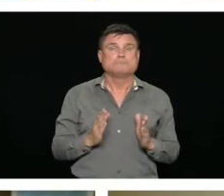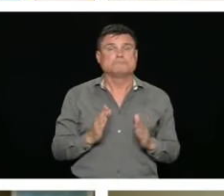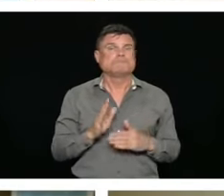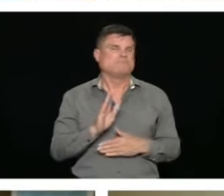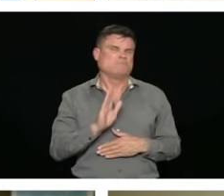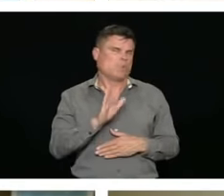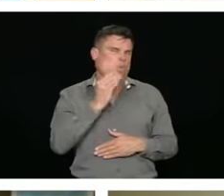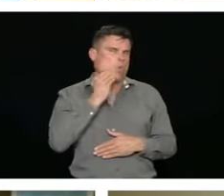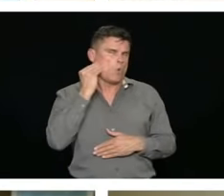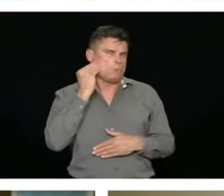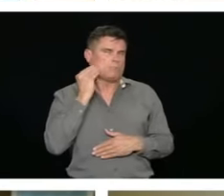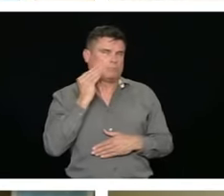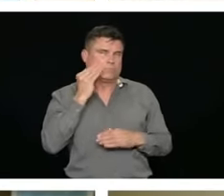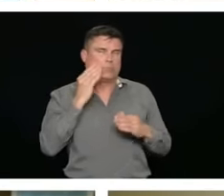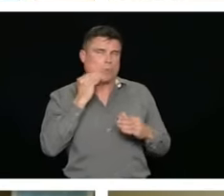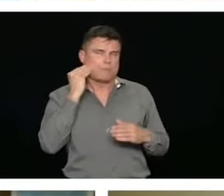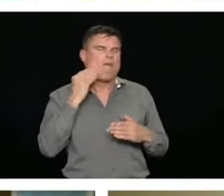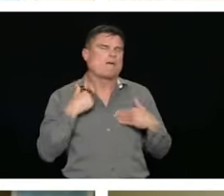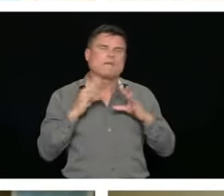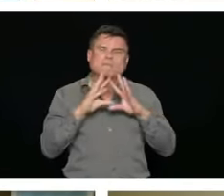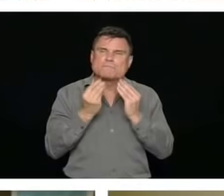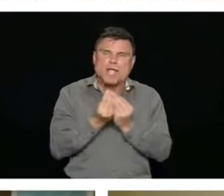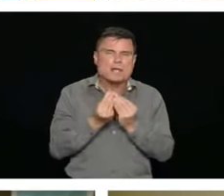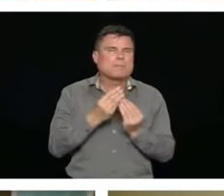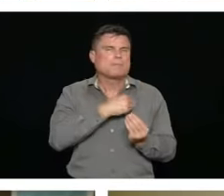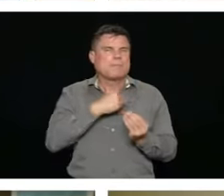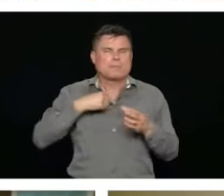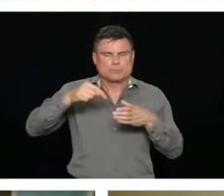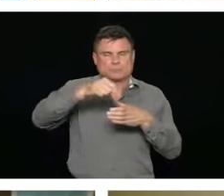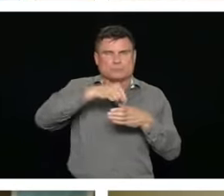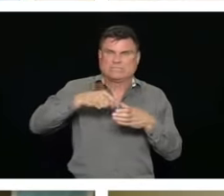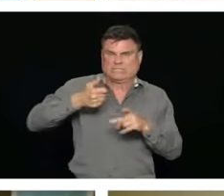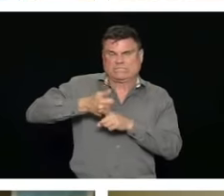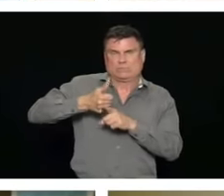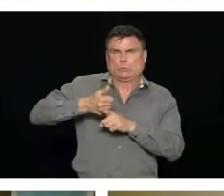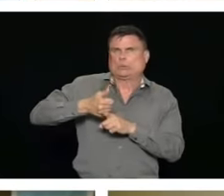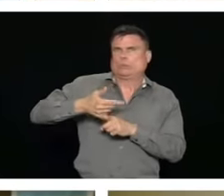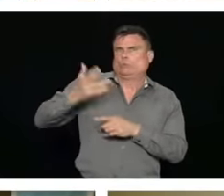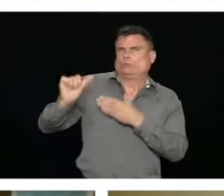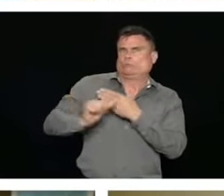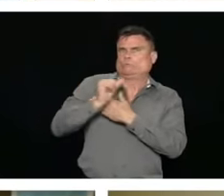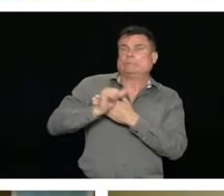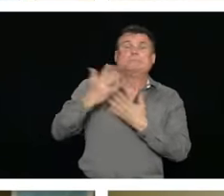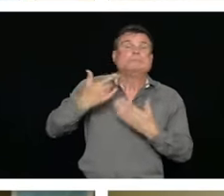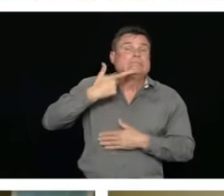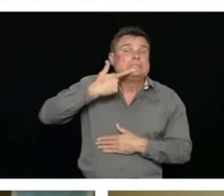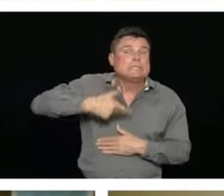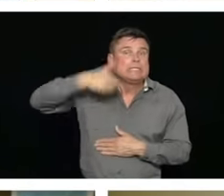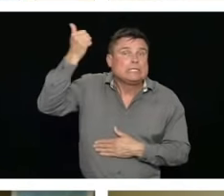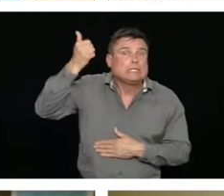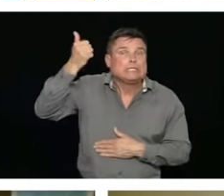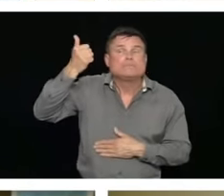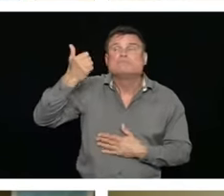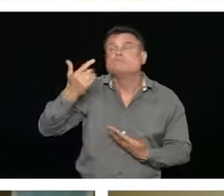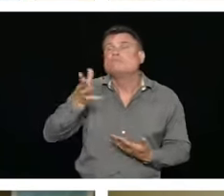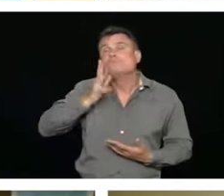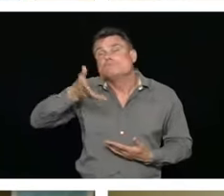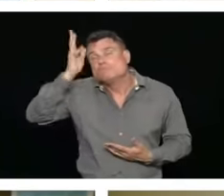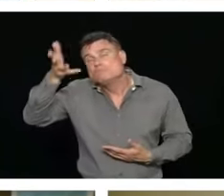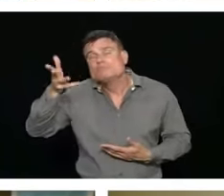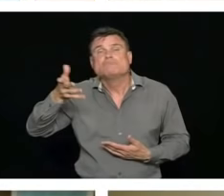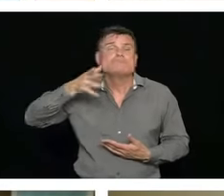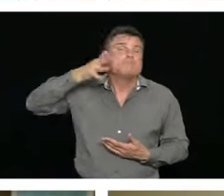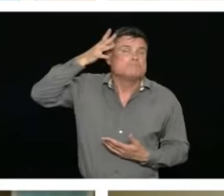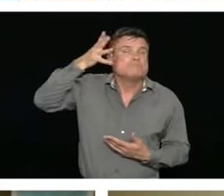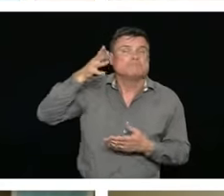afraid to expose our parents to what we are being exposed to at school, how can we keep our jobs and deal with caring for